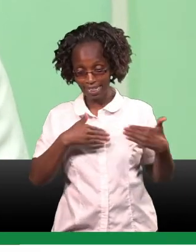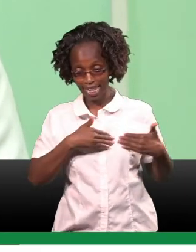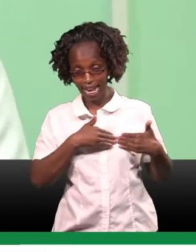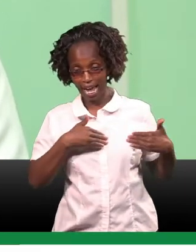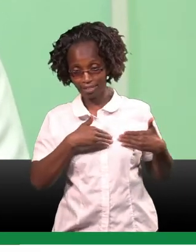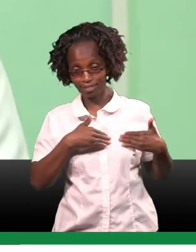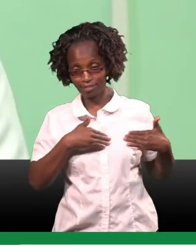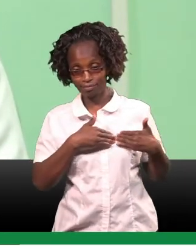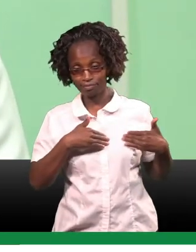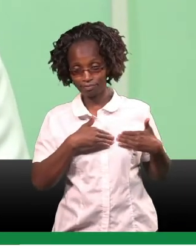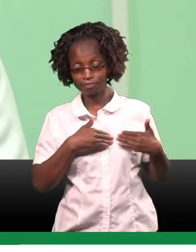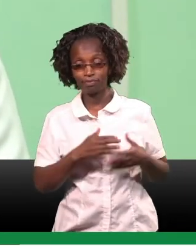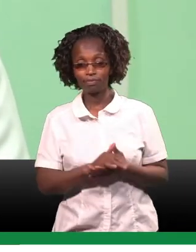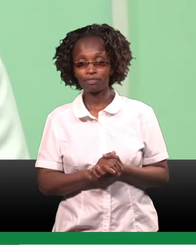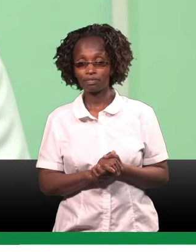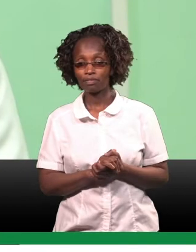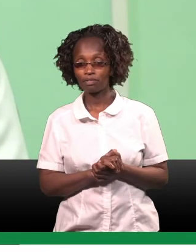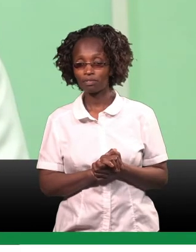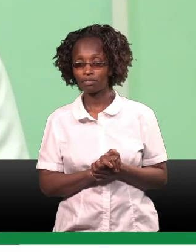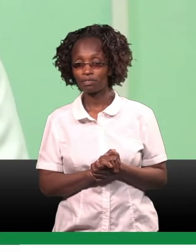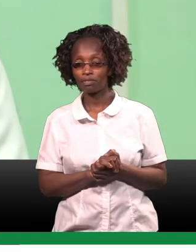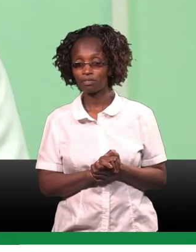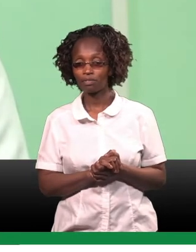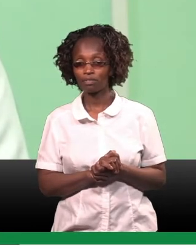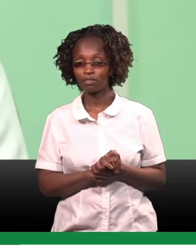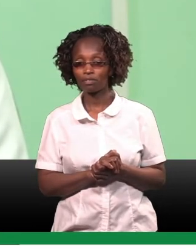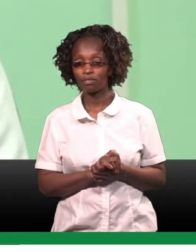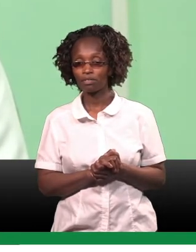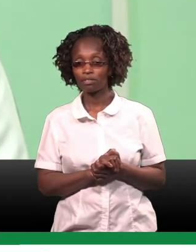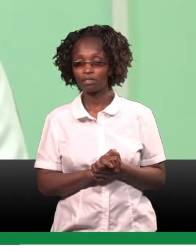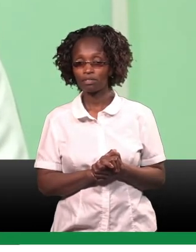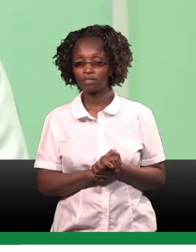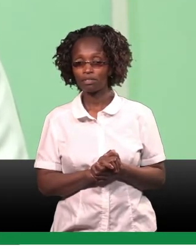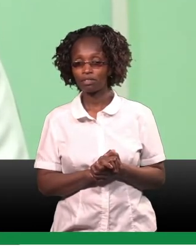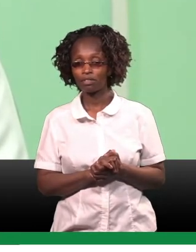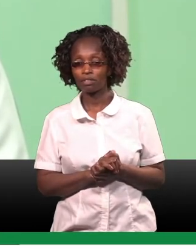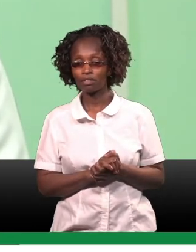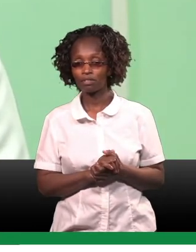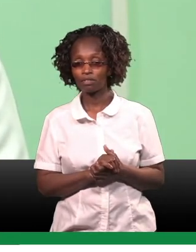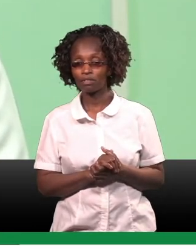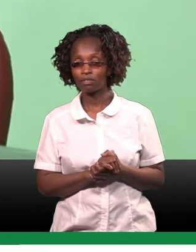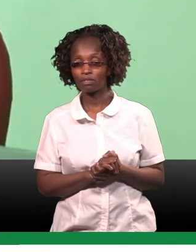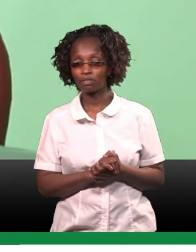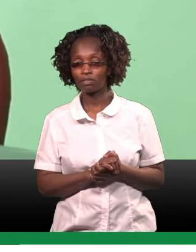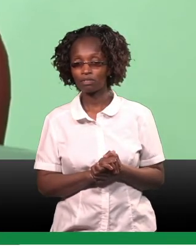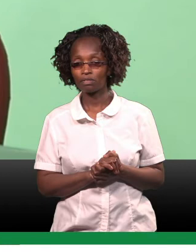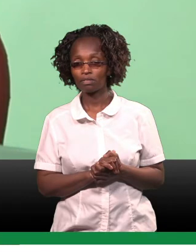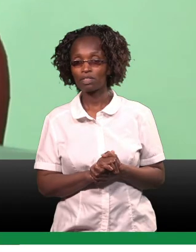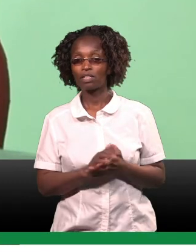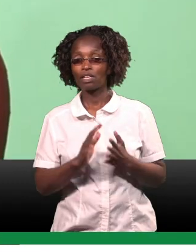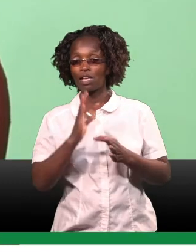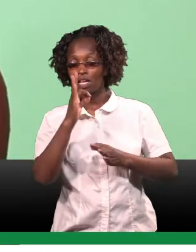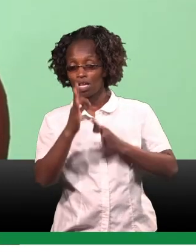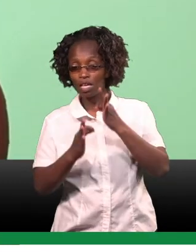course, now reorganize. Are they reorganized for their transfer to a facility where they can get help? Na japokuwa